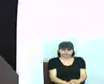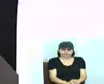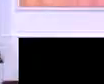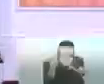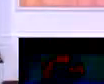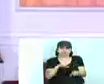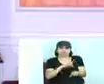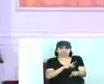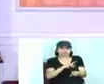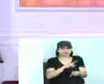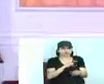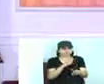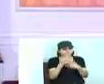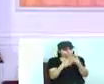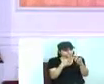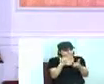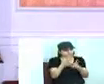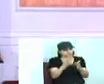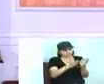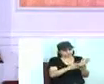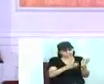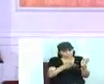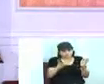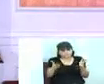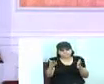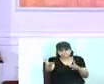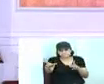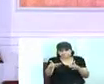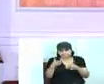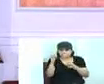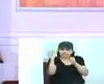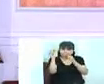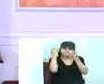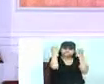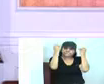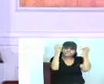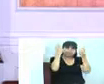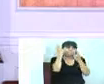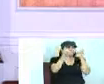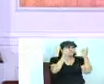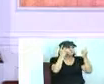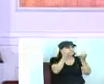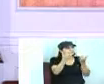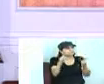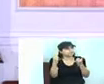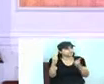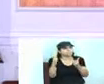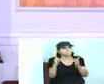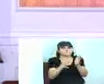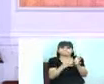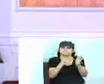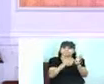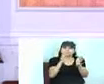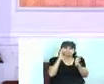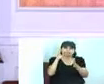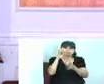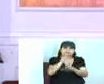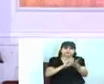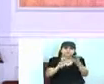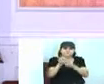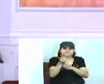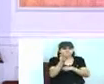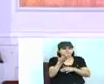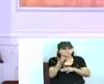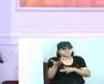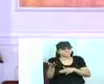we move through this series where we're inviting the imagination and wonder in play, from time to time we're going to mix a few things up